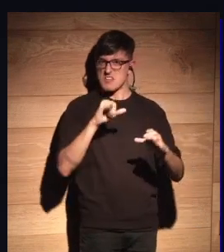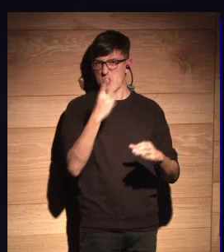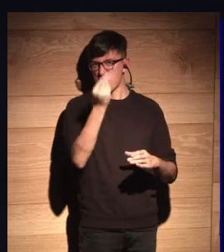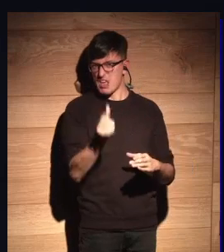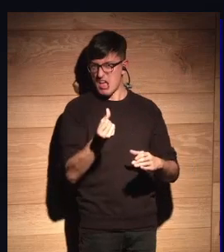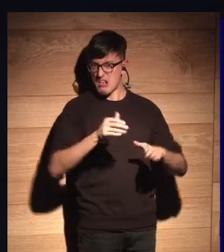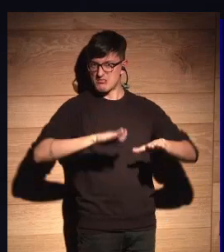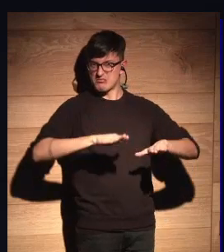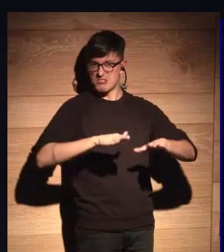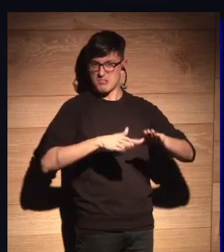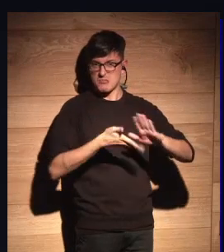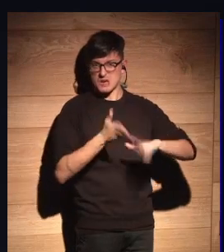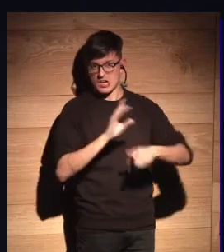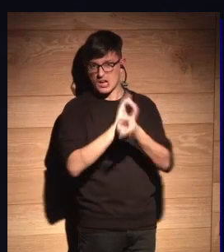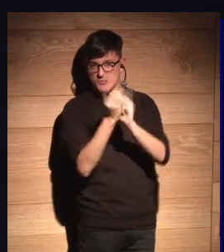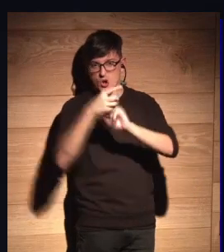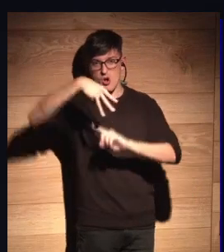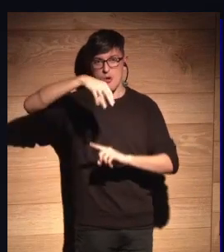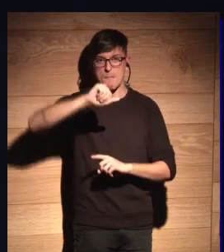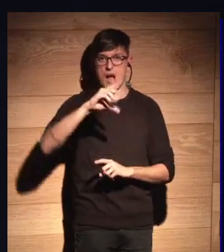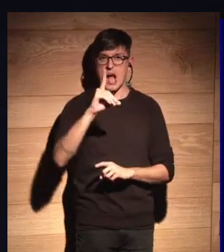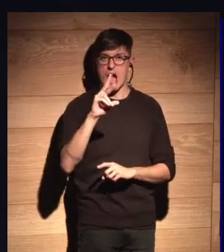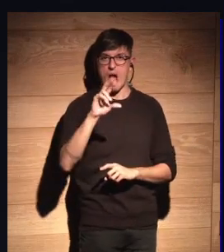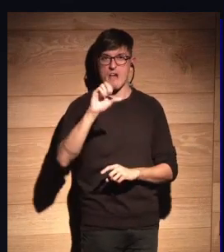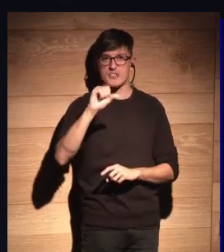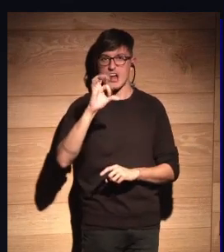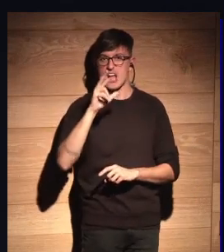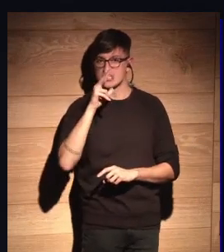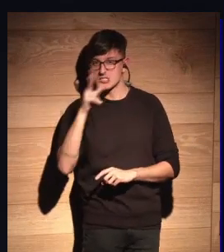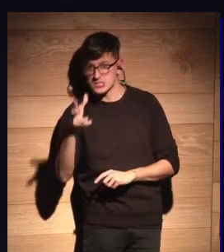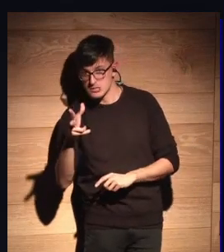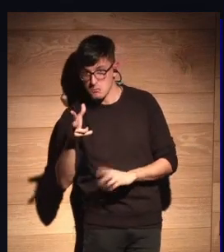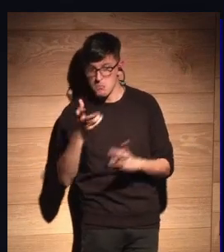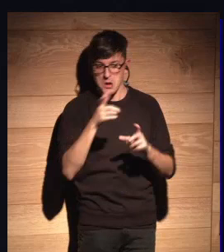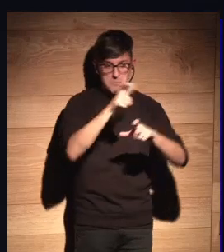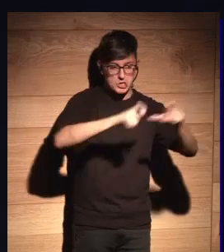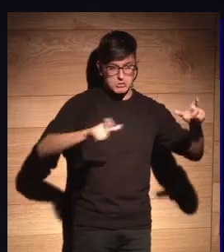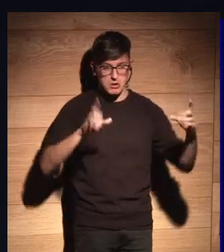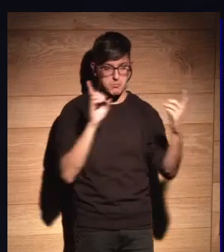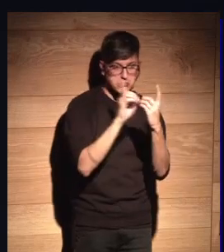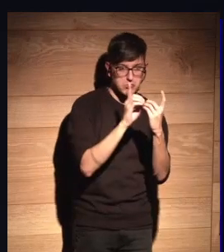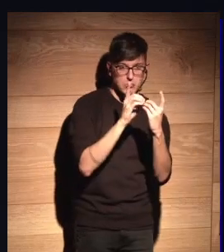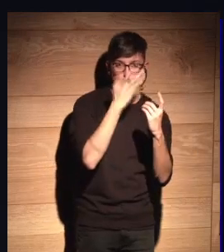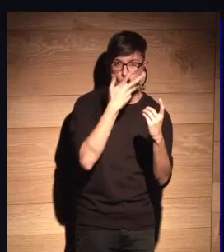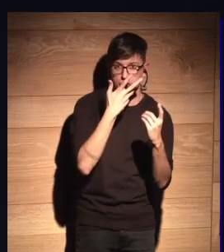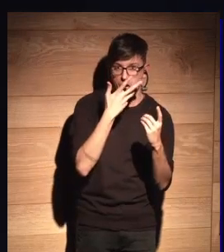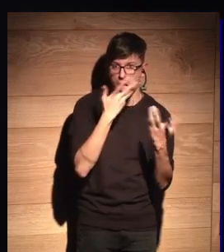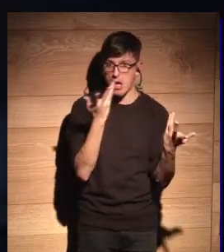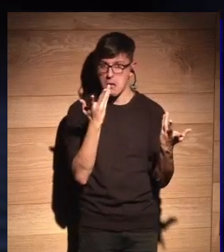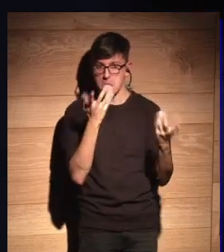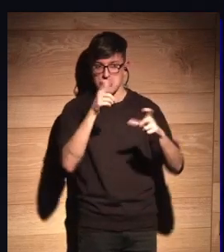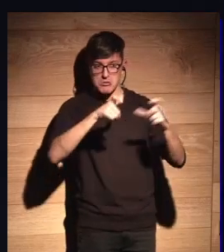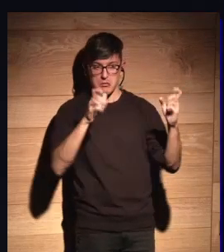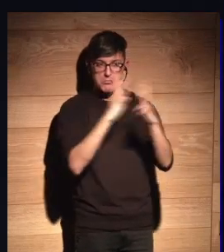Madras, and in the meantime, you're meeting all these people, and people are coming and going, so it's a great way to meet people. But also, the